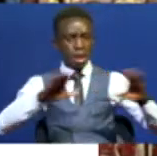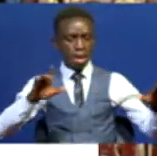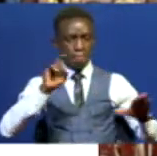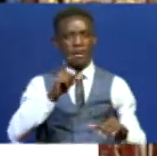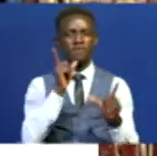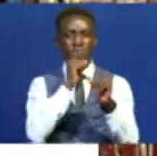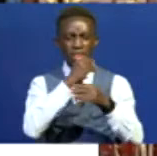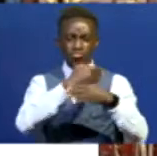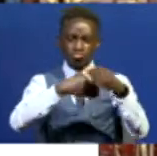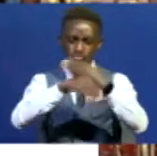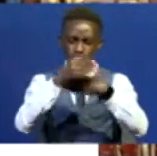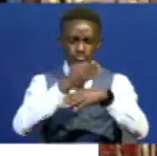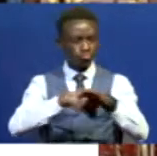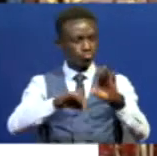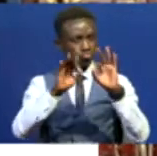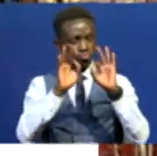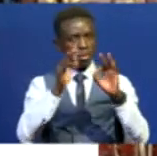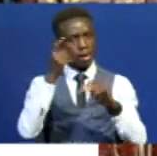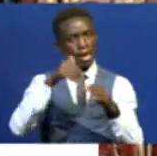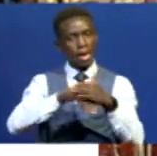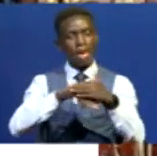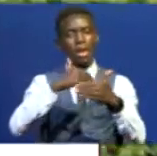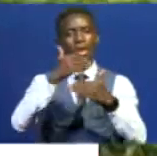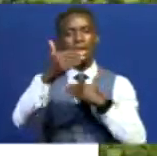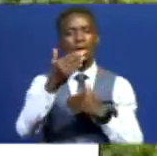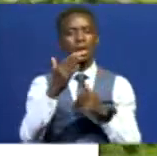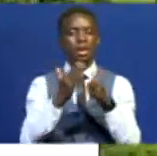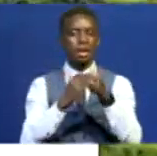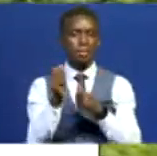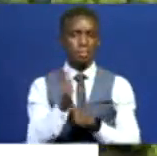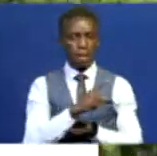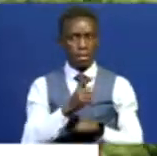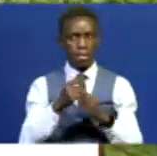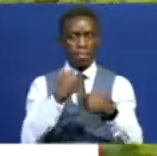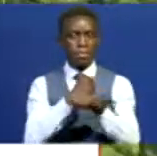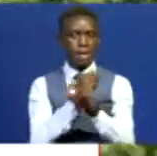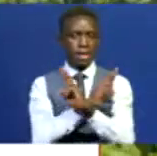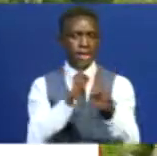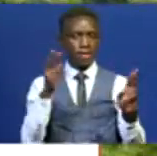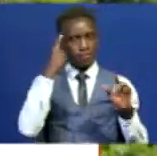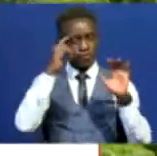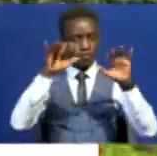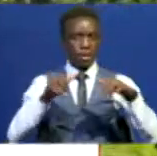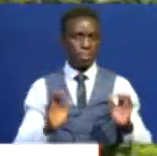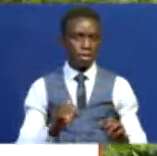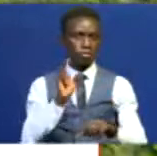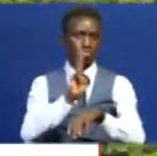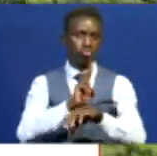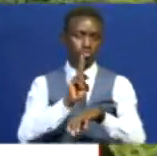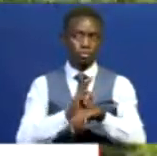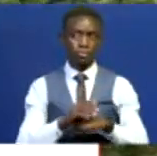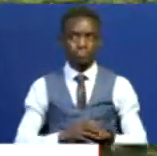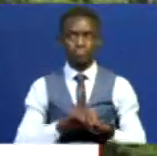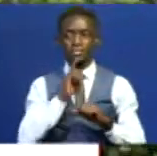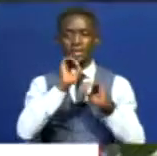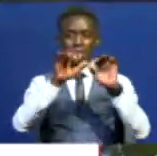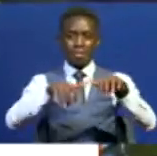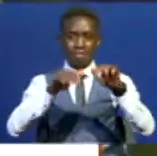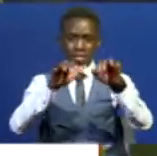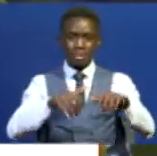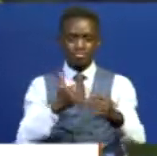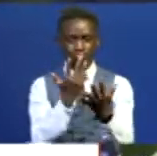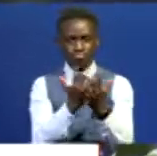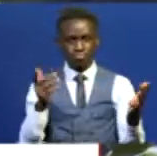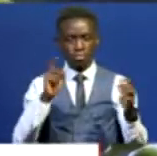them ready to serve farmers across the country. The centers are to ensure agricultural products are stored in cold facilities